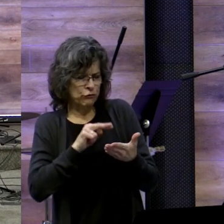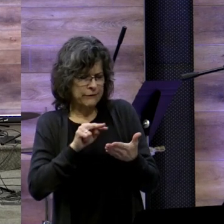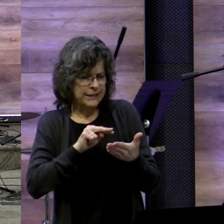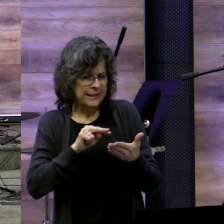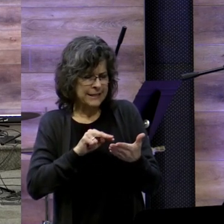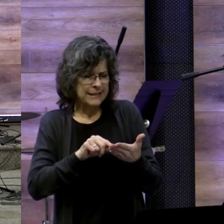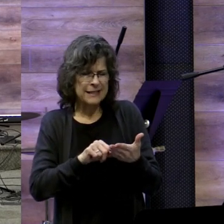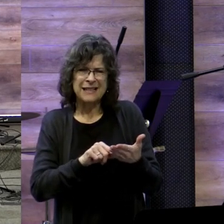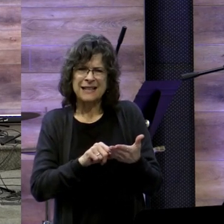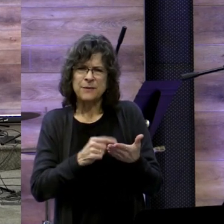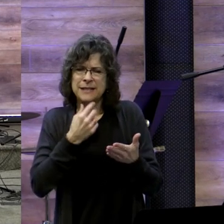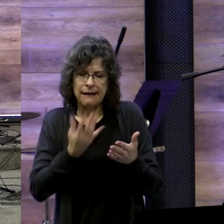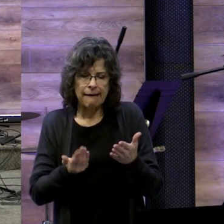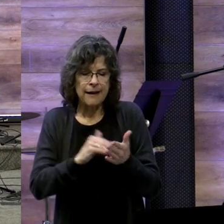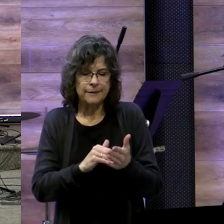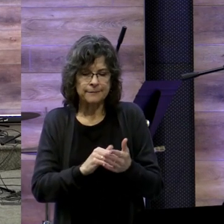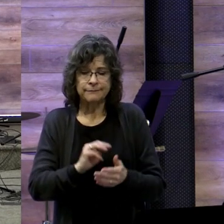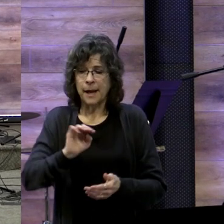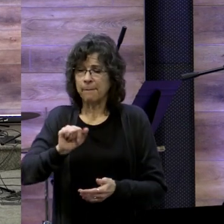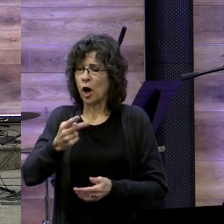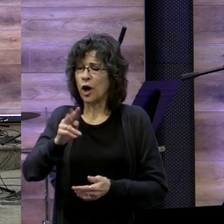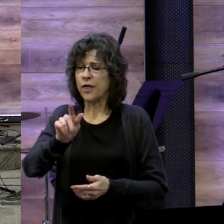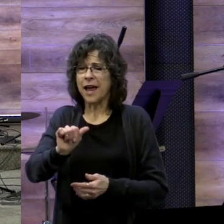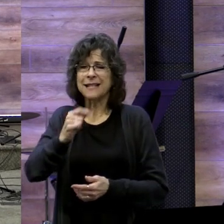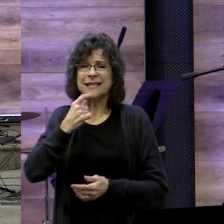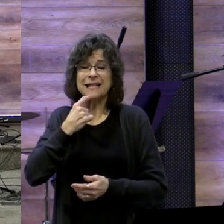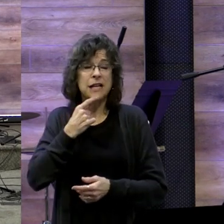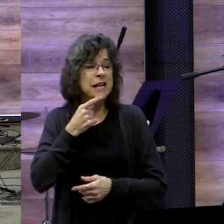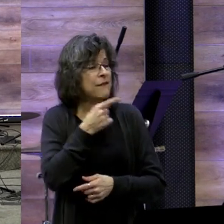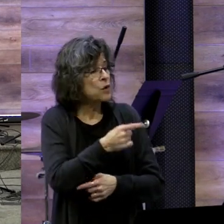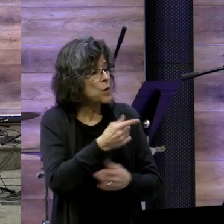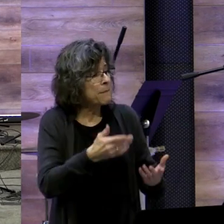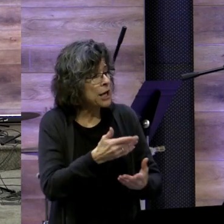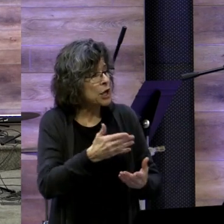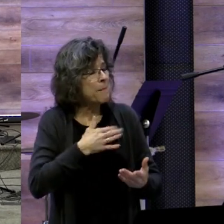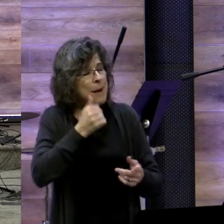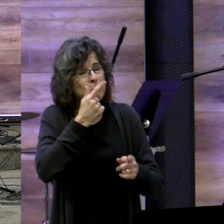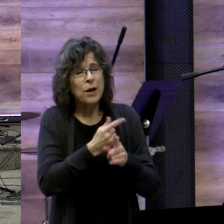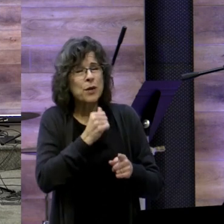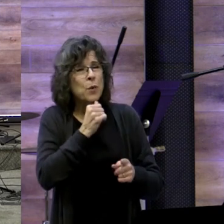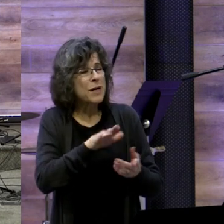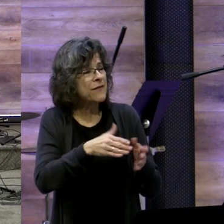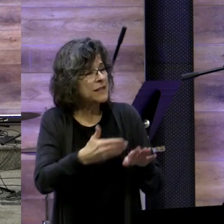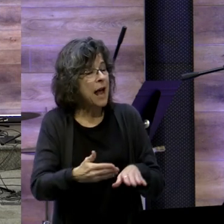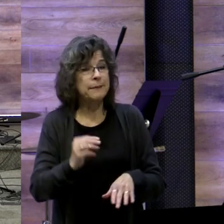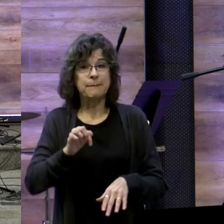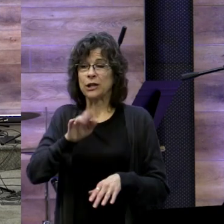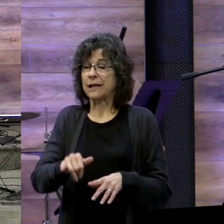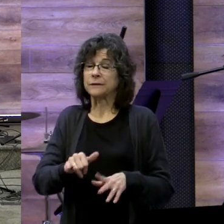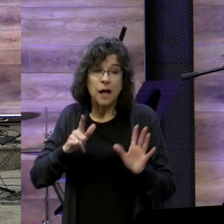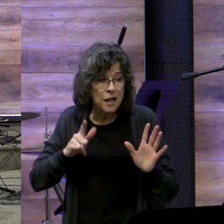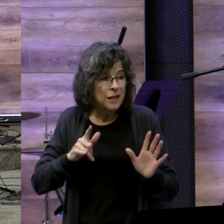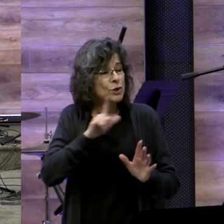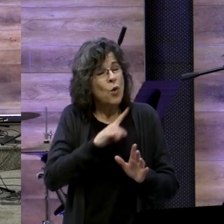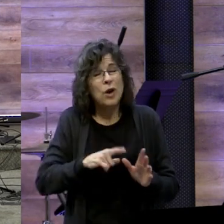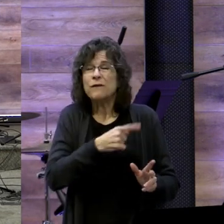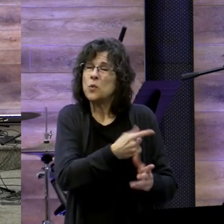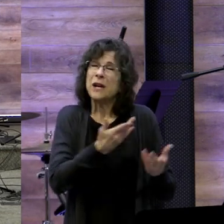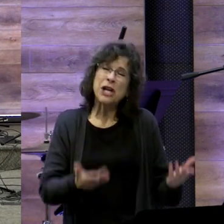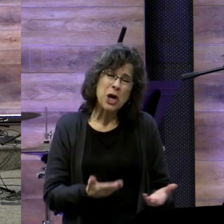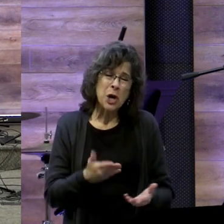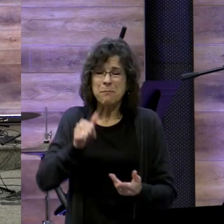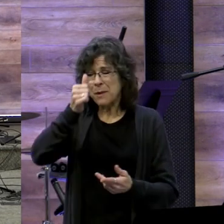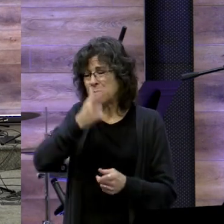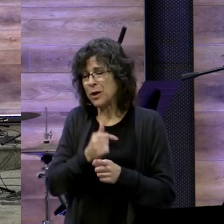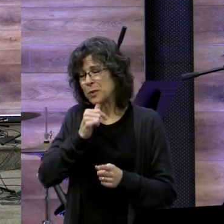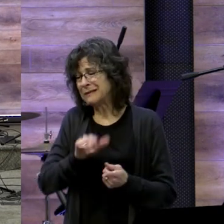line is on repeat. Martha says in verse 21, Lord, if you had been here, my brother would not have died. Mary, again in verse 32, Lord, if you had been here, my